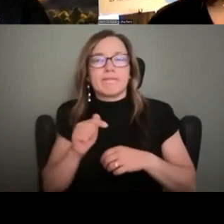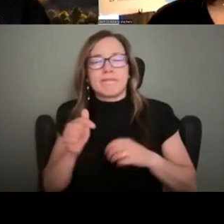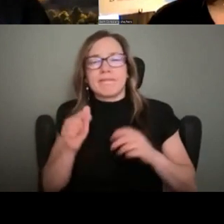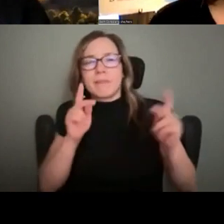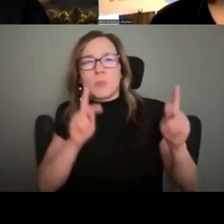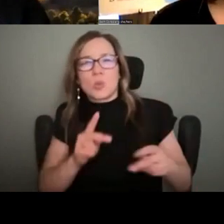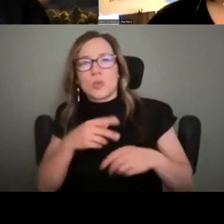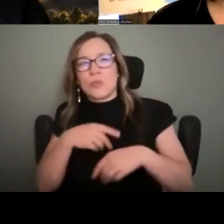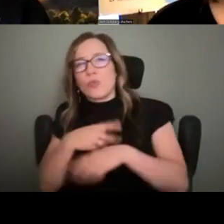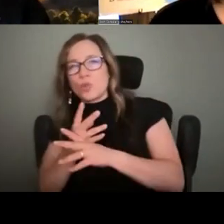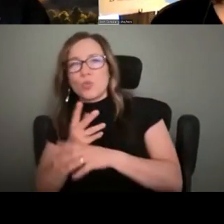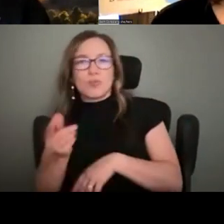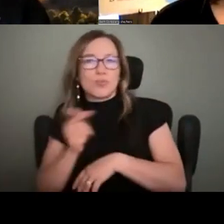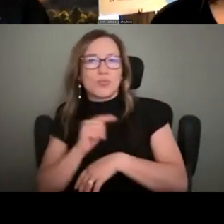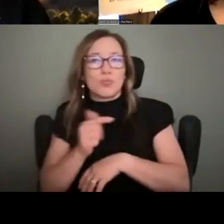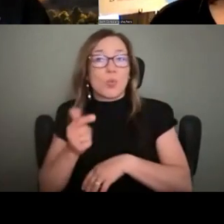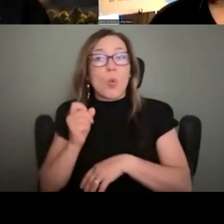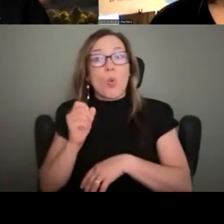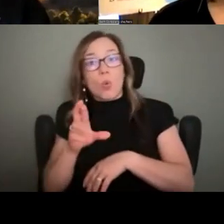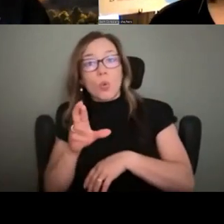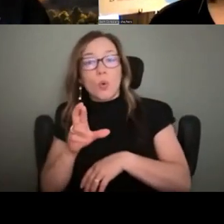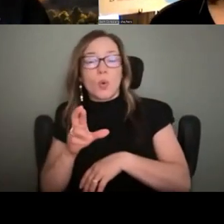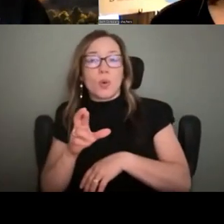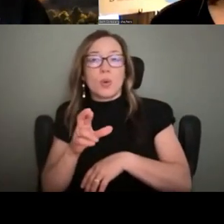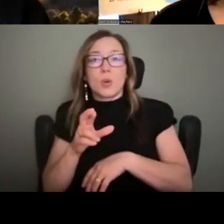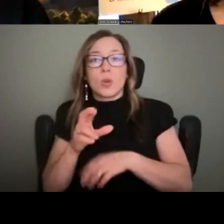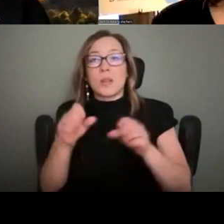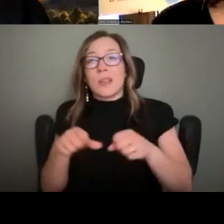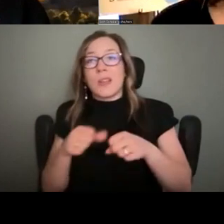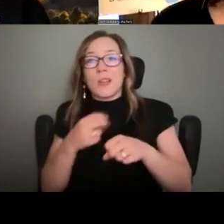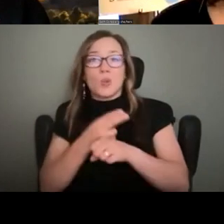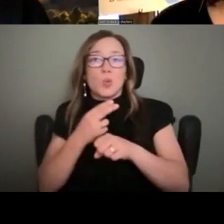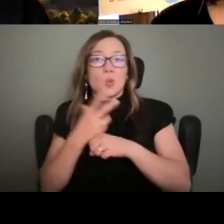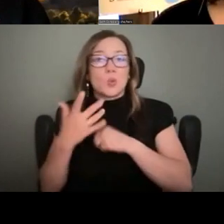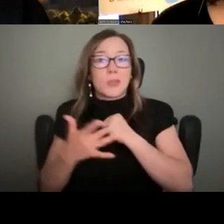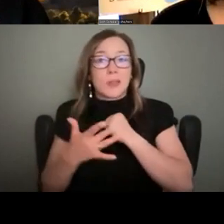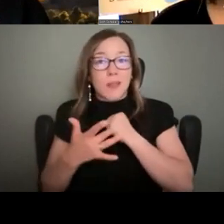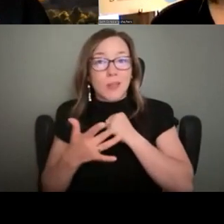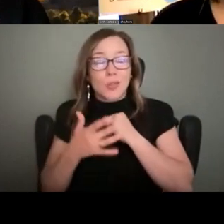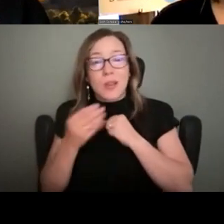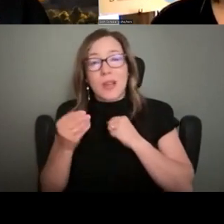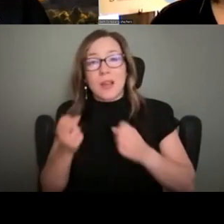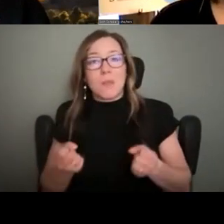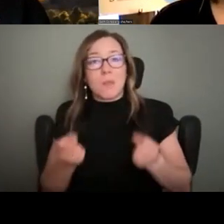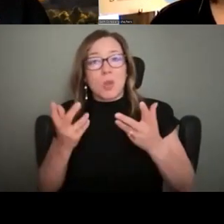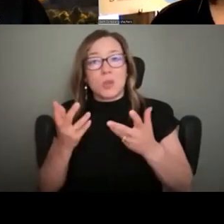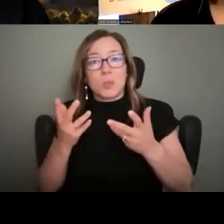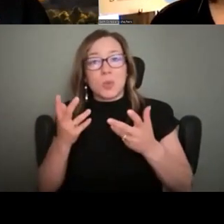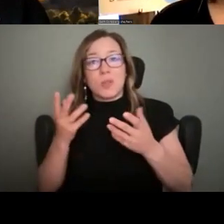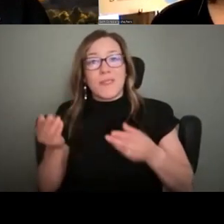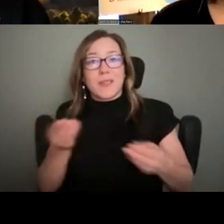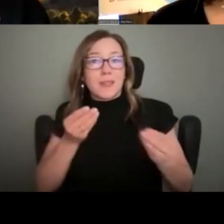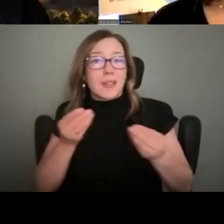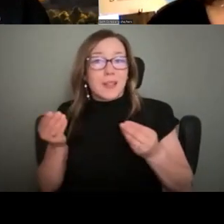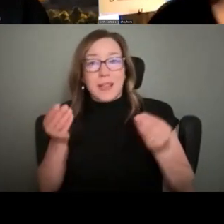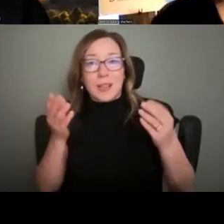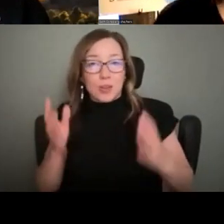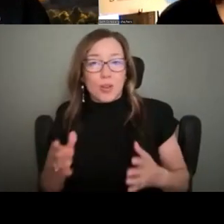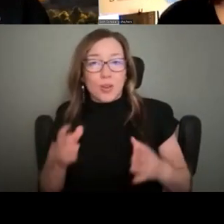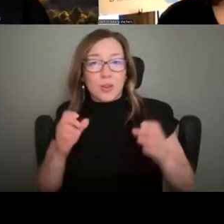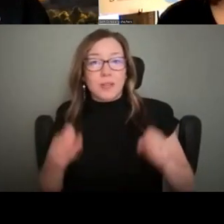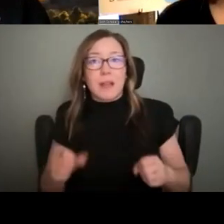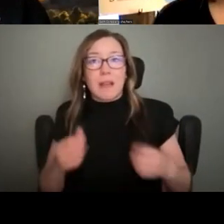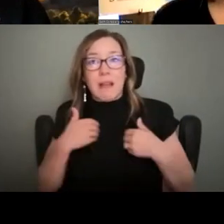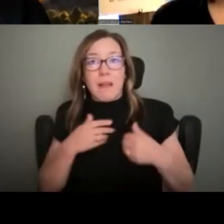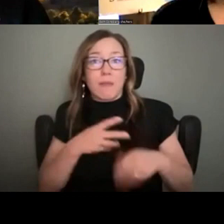in-person gatherings or ways using technology and multiple facilitators to have a